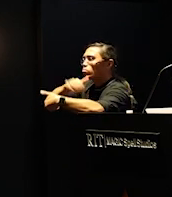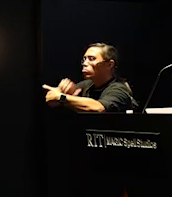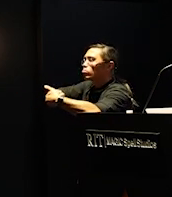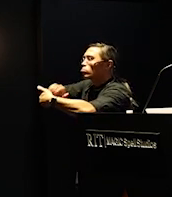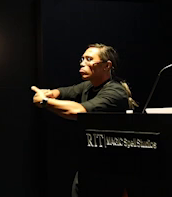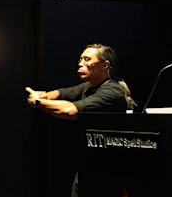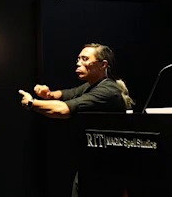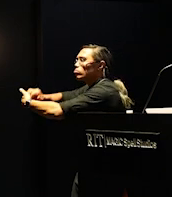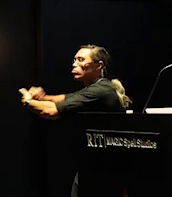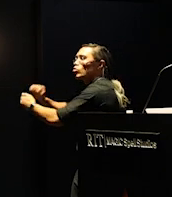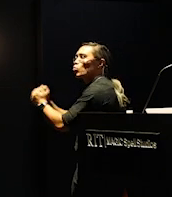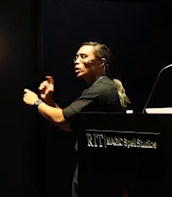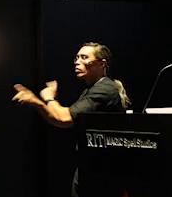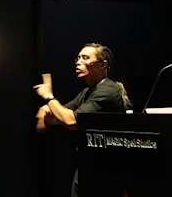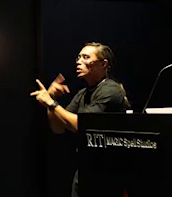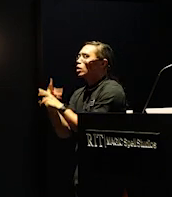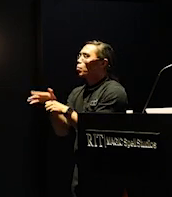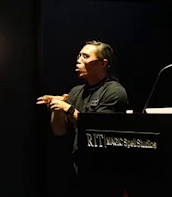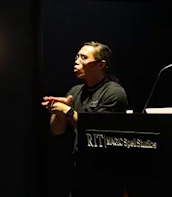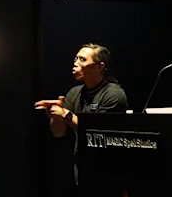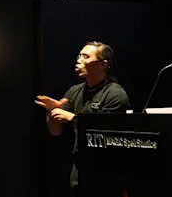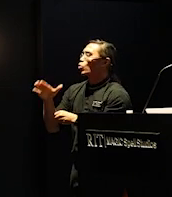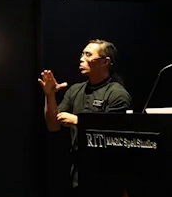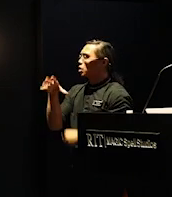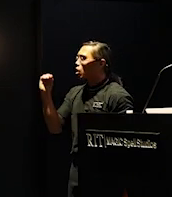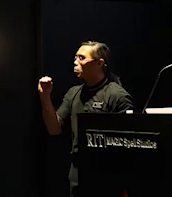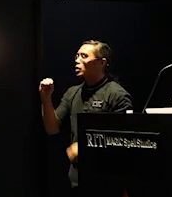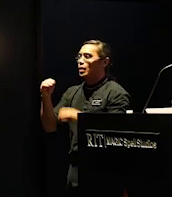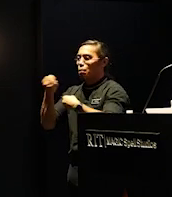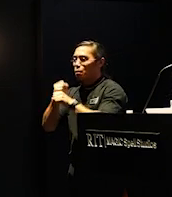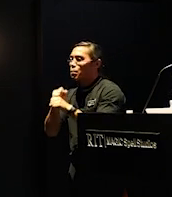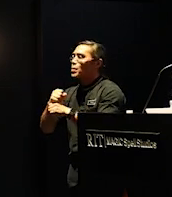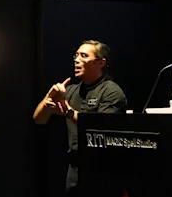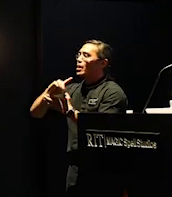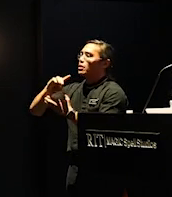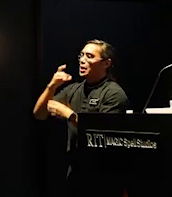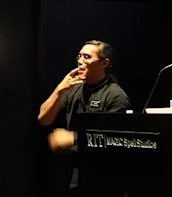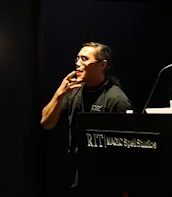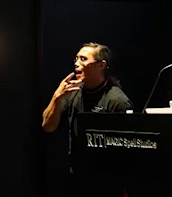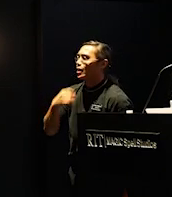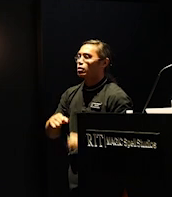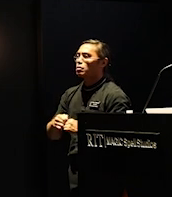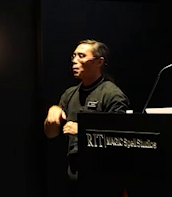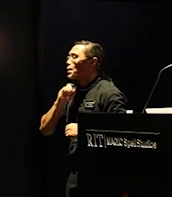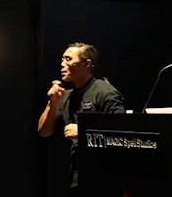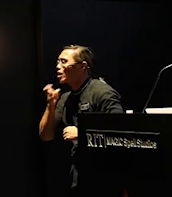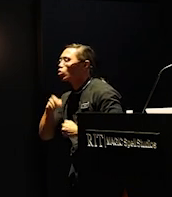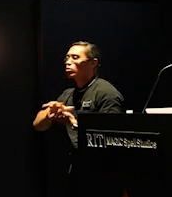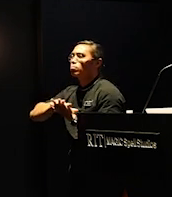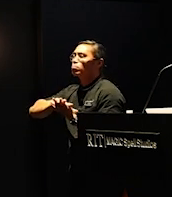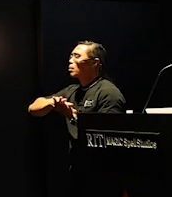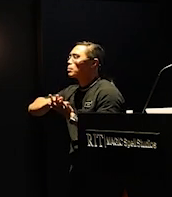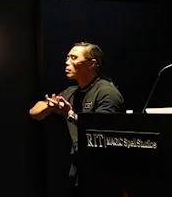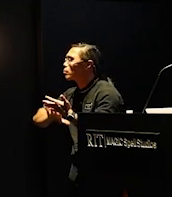framing stuff. So this is Bar Bantam, which I do not operate, but is a downtown and the what they call the Metropolitan Building. Or if